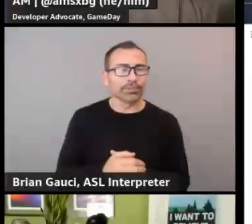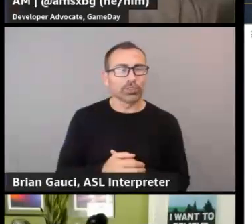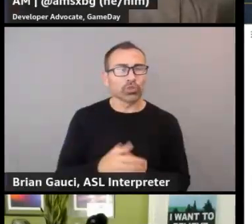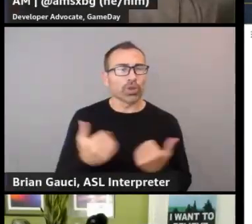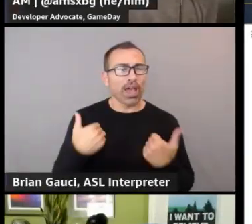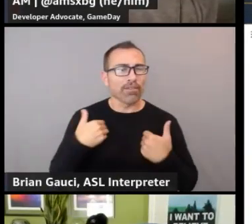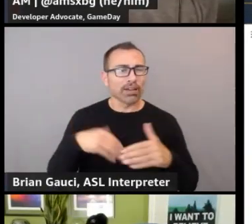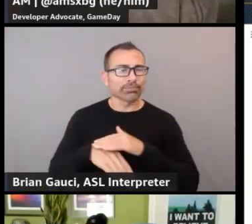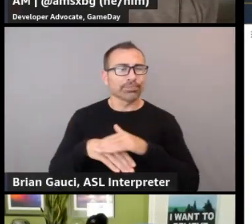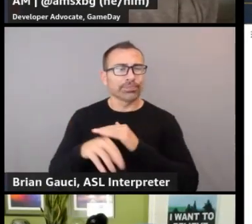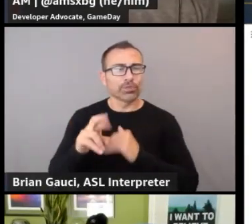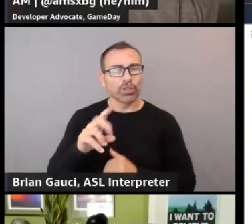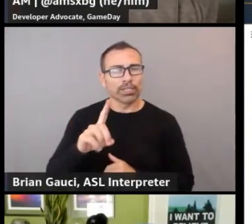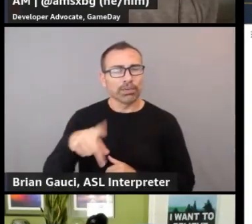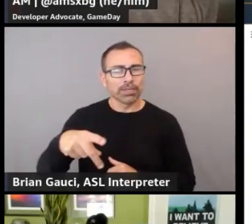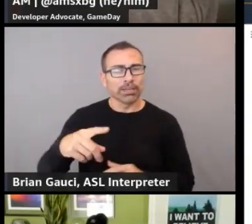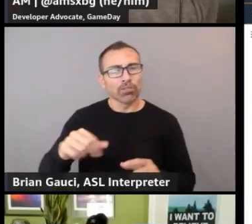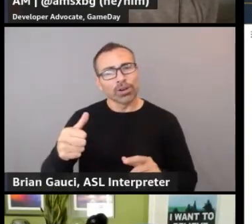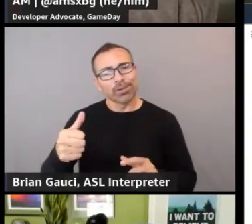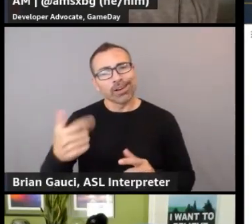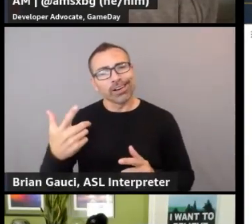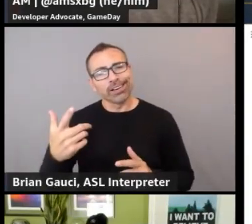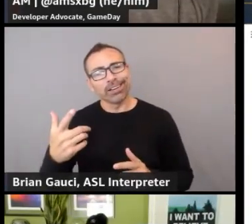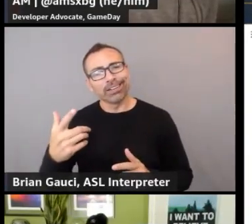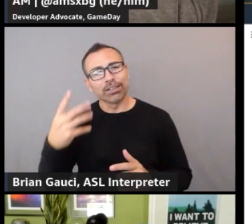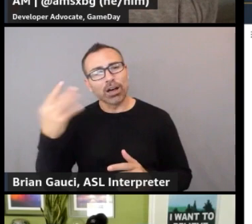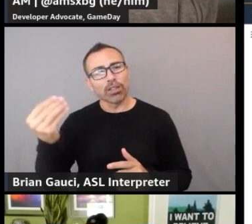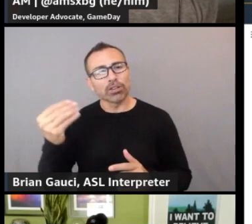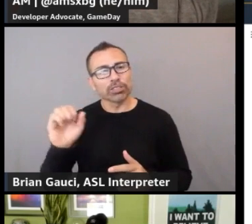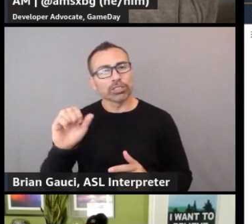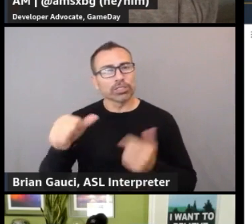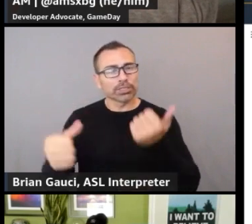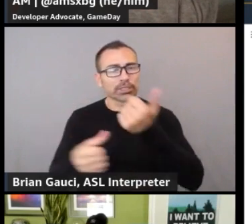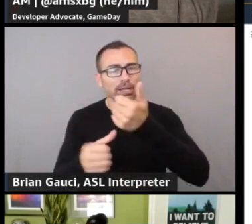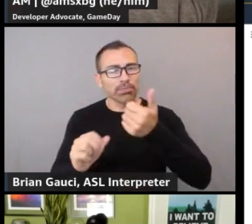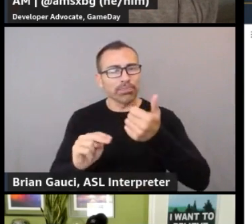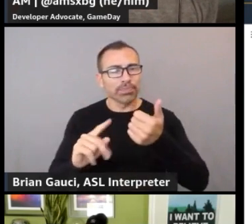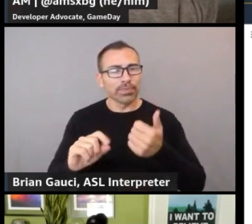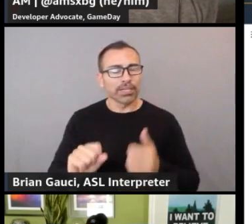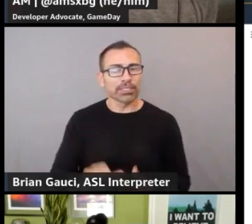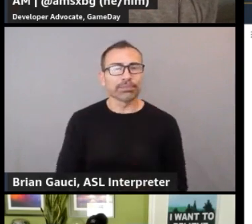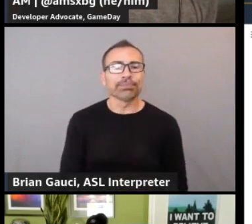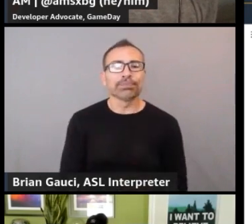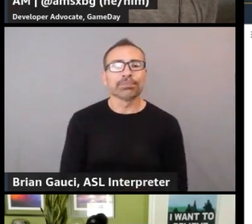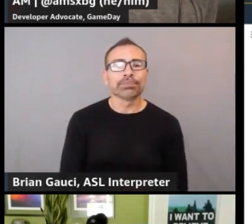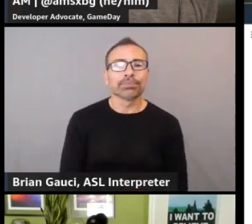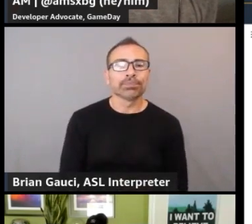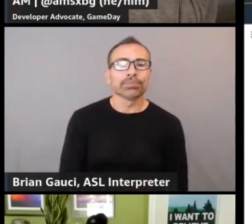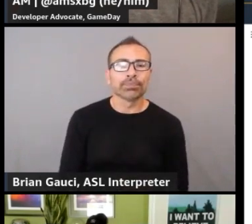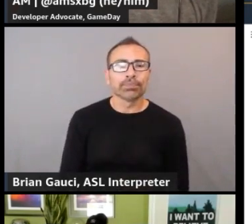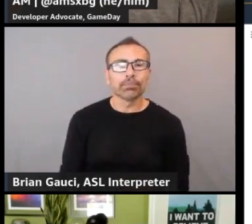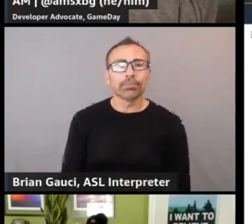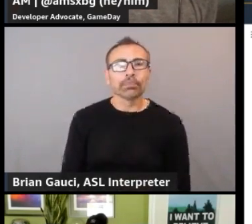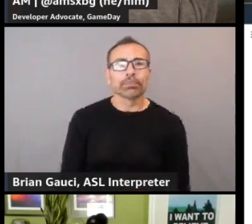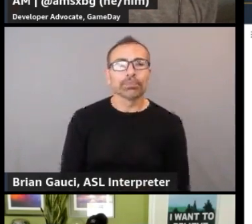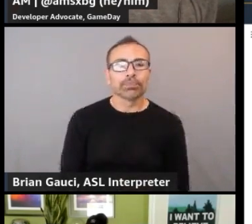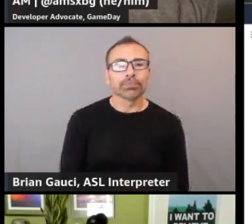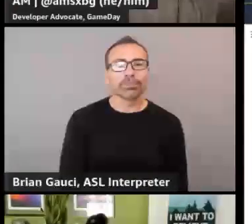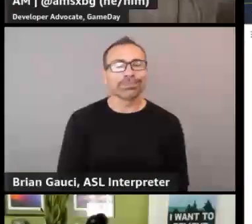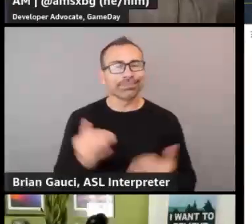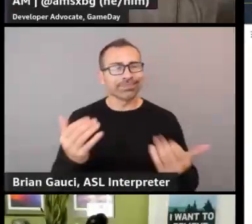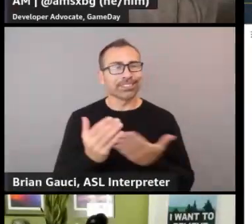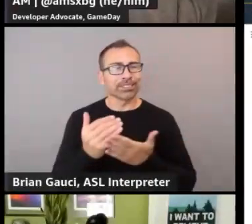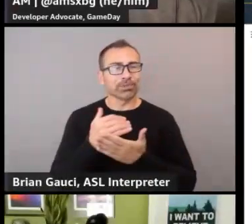access from internal subnets. So, all right, let's see. Now we can just review these